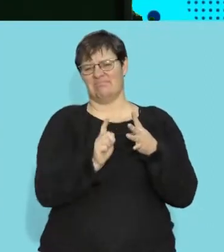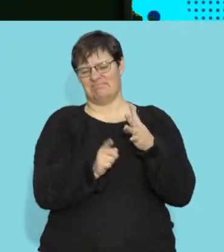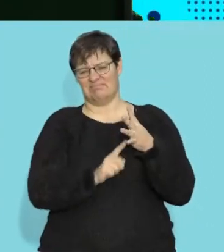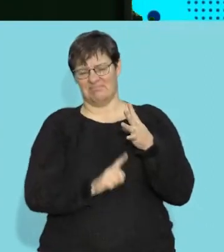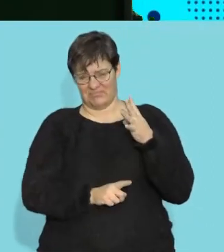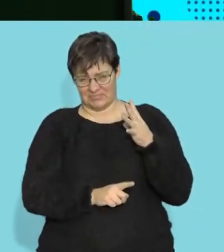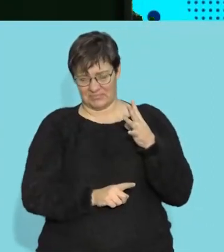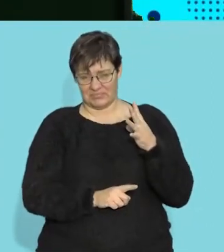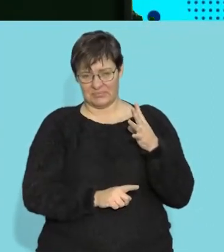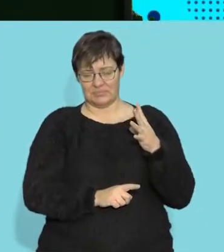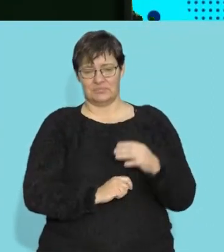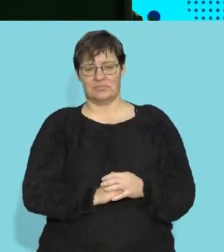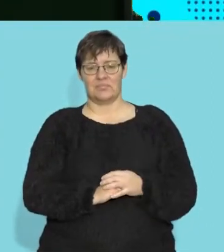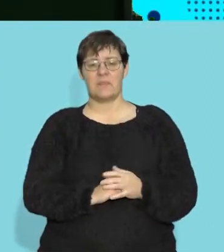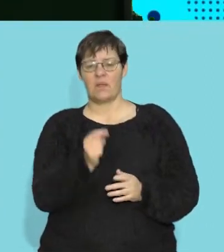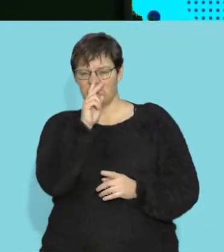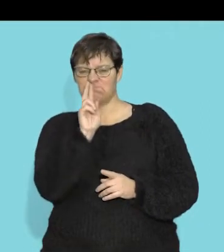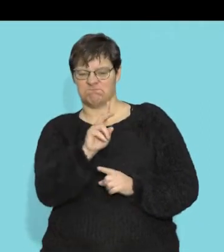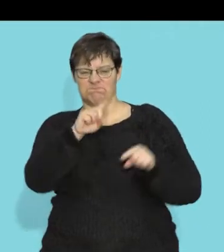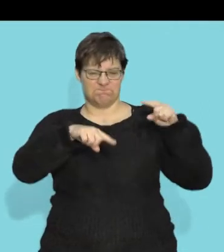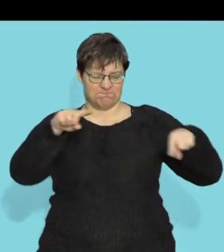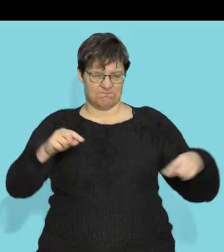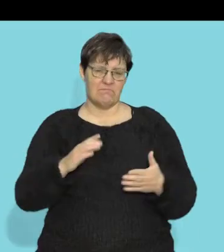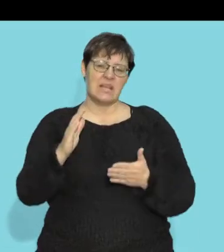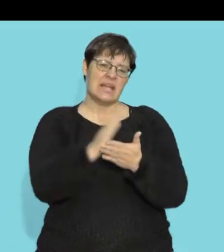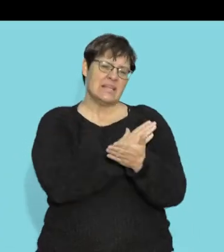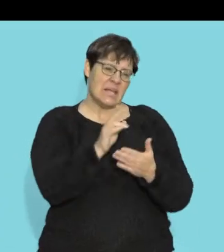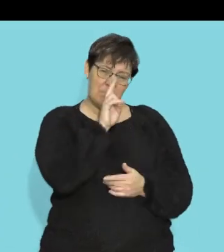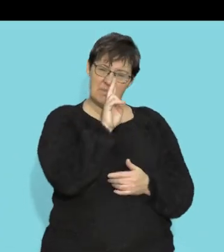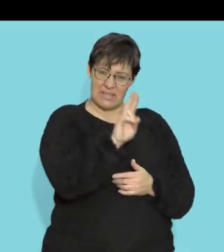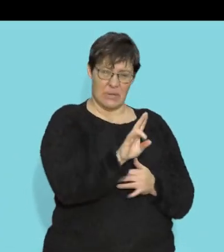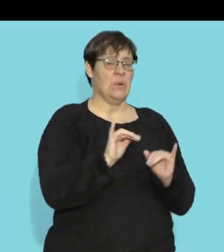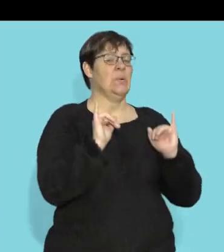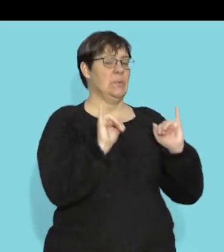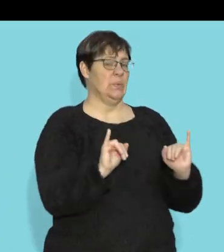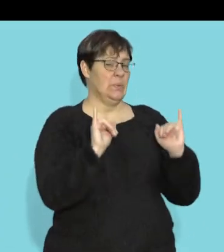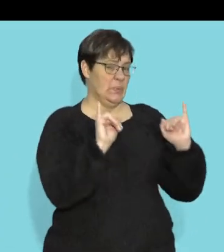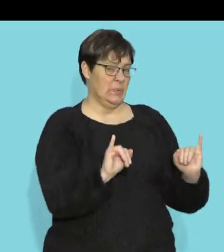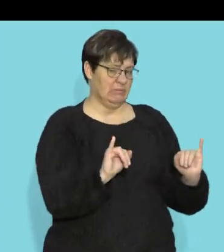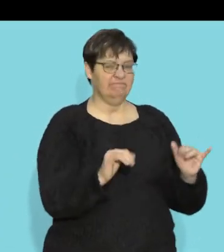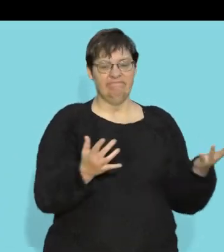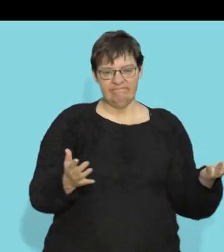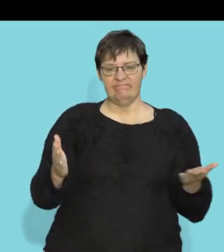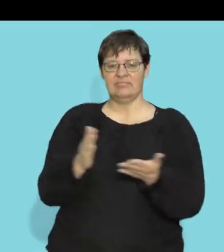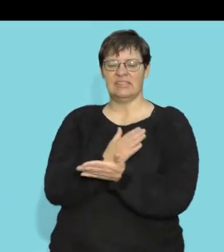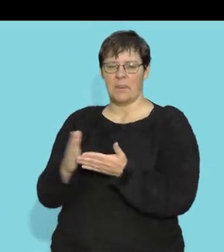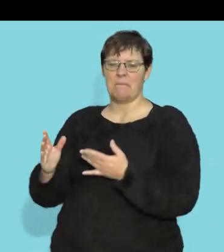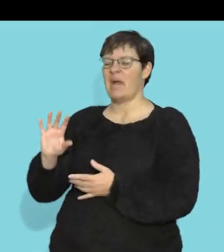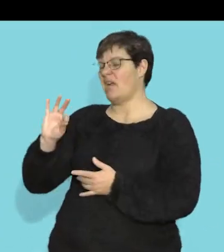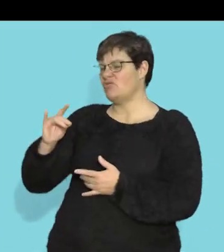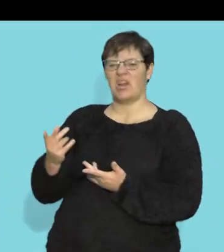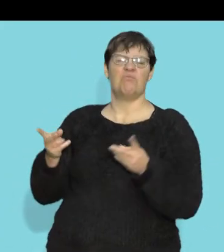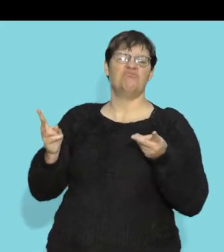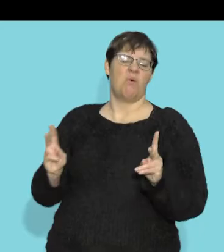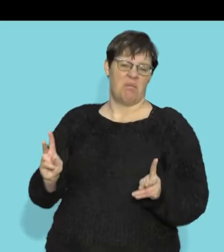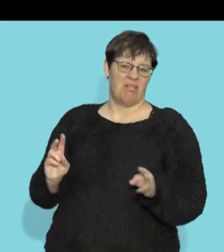going to look at. Some we're going to see are quite severe, and some are just everyday, ordinary things that just might be a little